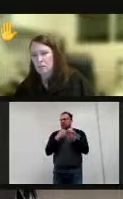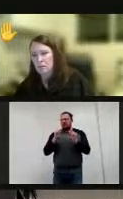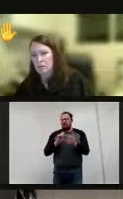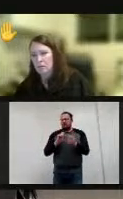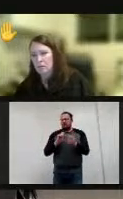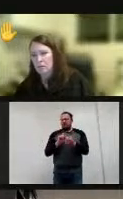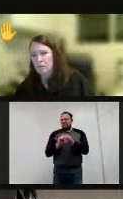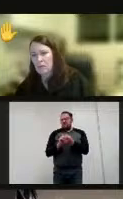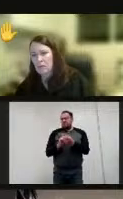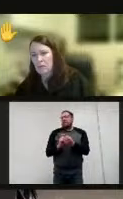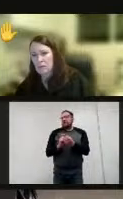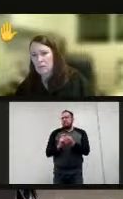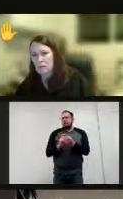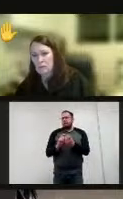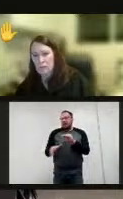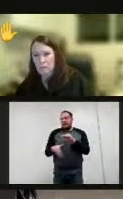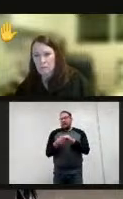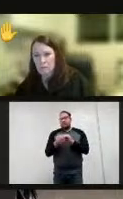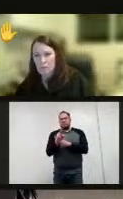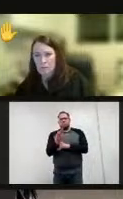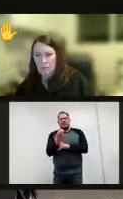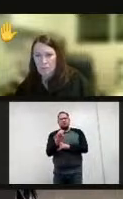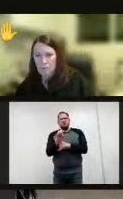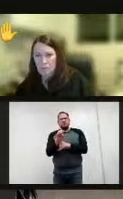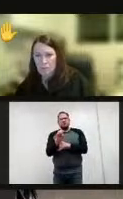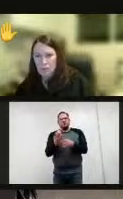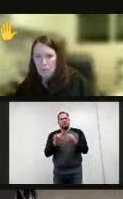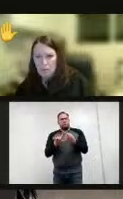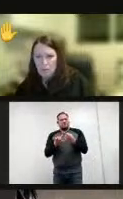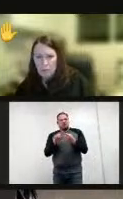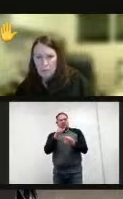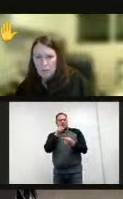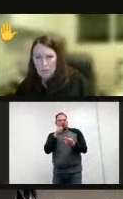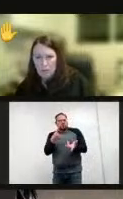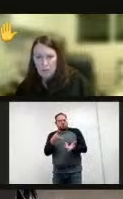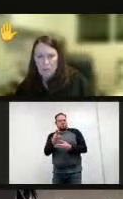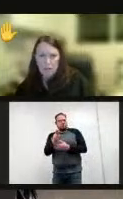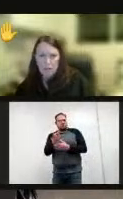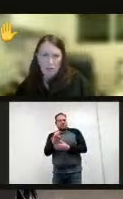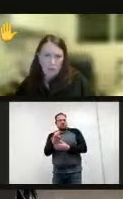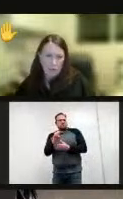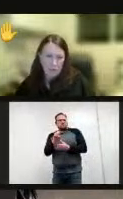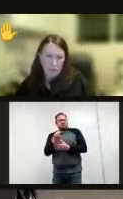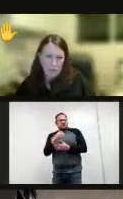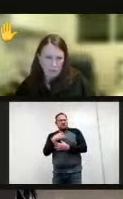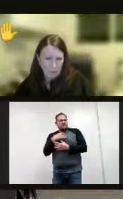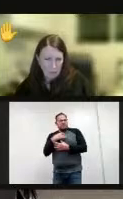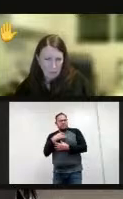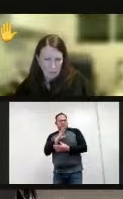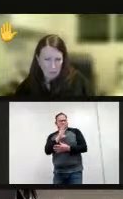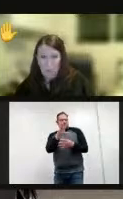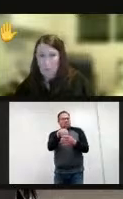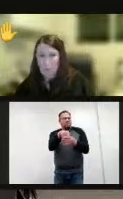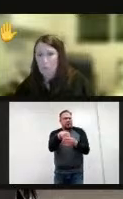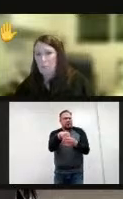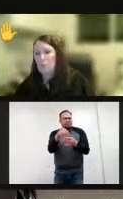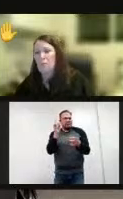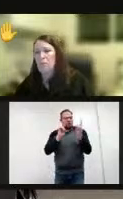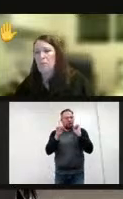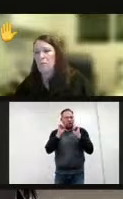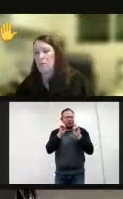adding their rice to their lunch menus. Mm-hmm. To feeling them, you know, incorporated and being heard and